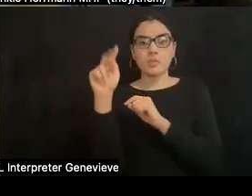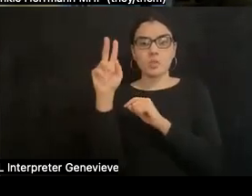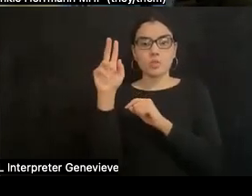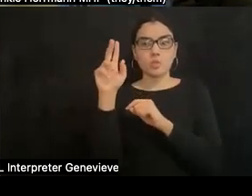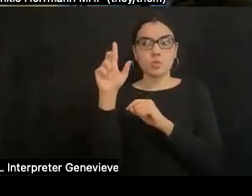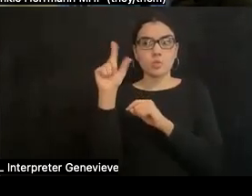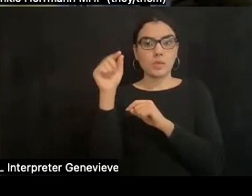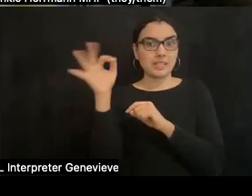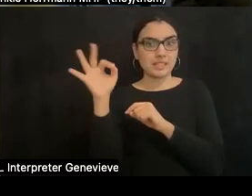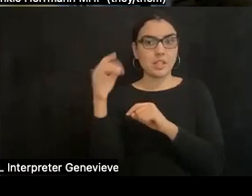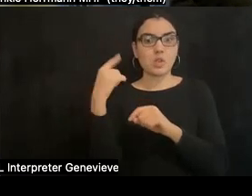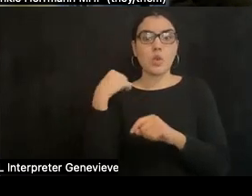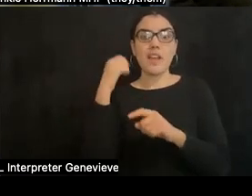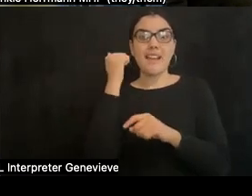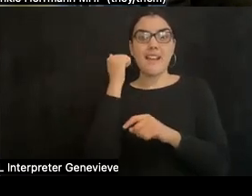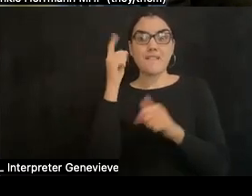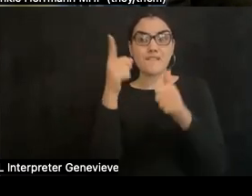every month. We